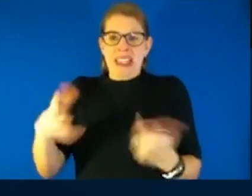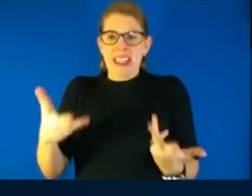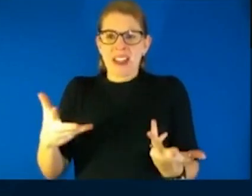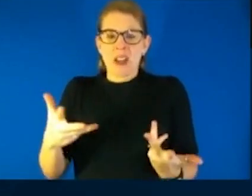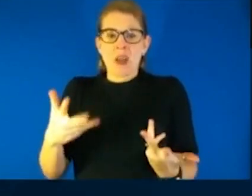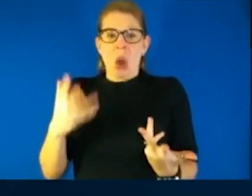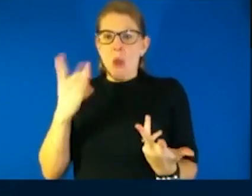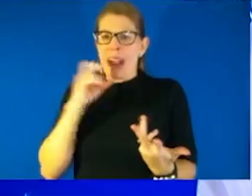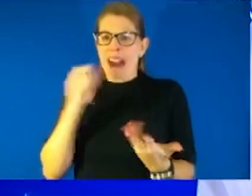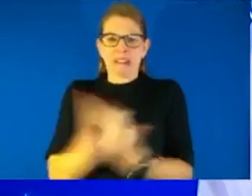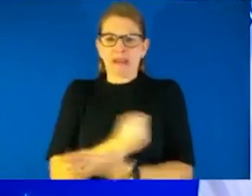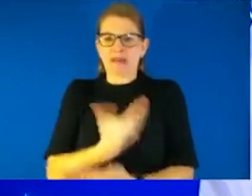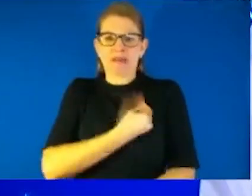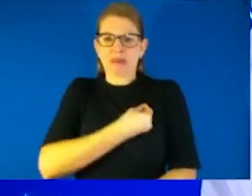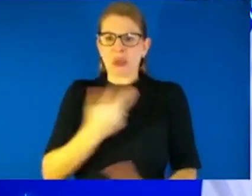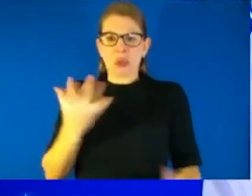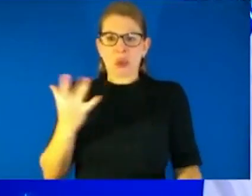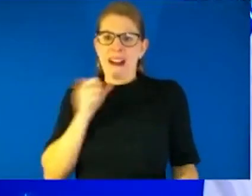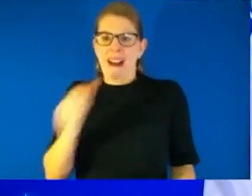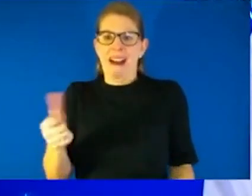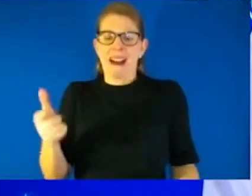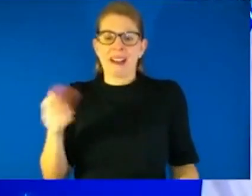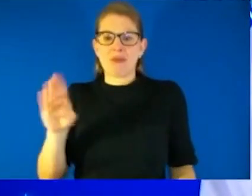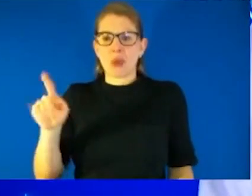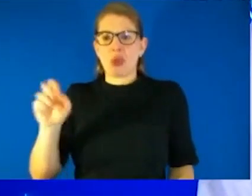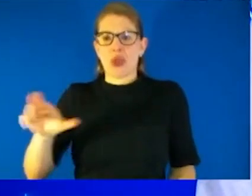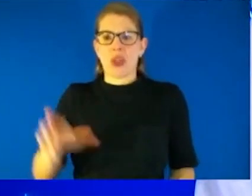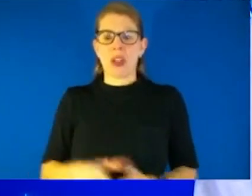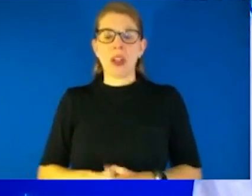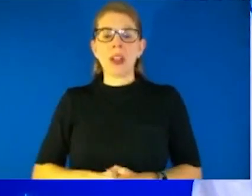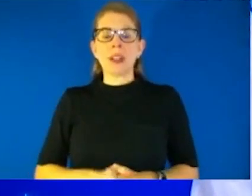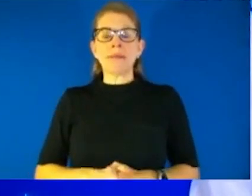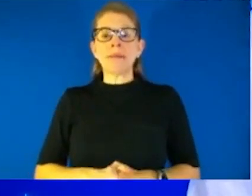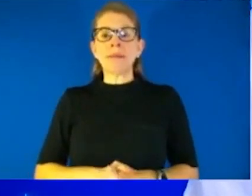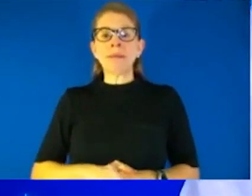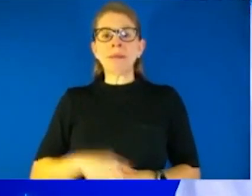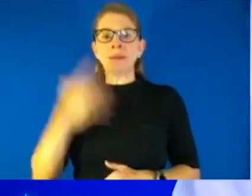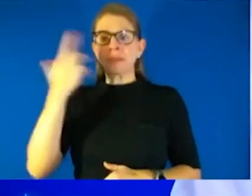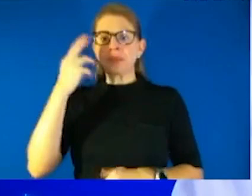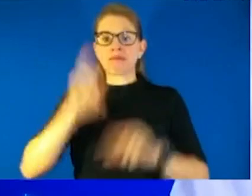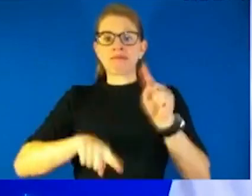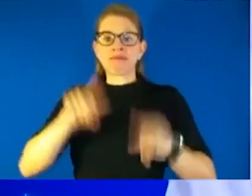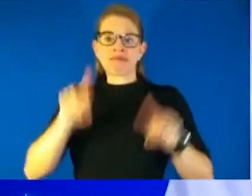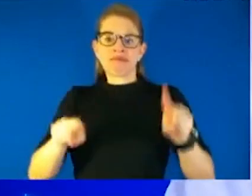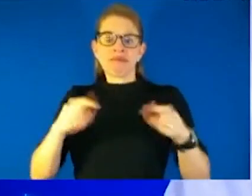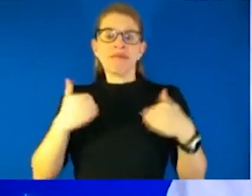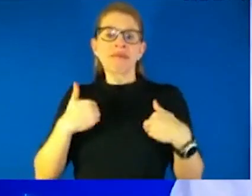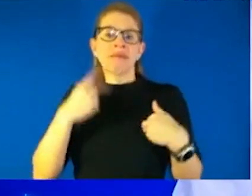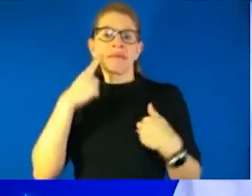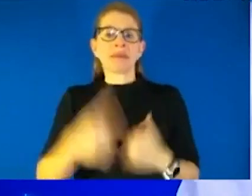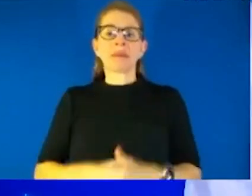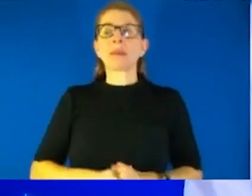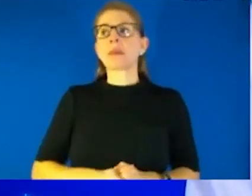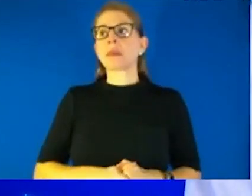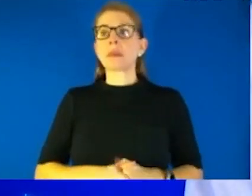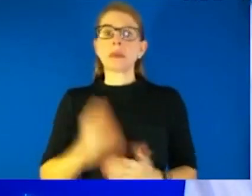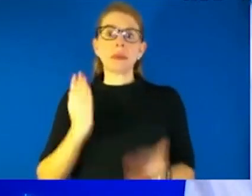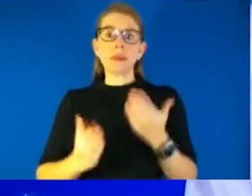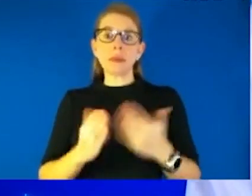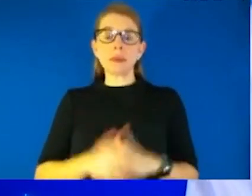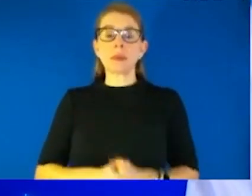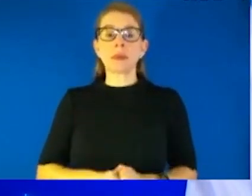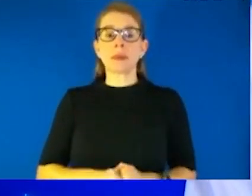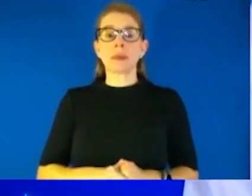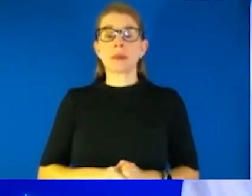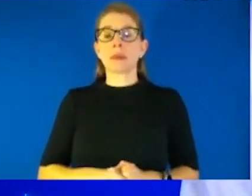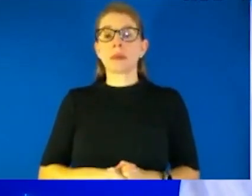booster? Yeah, I mean, I think there's probably a variety of reasons there. You know, certainly maybe they had an